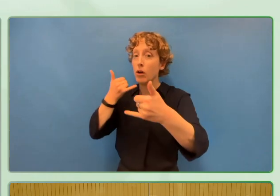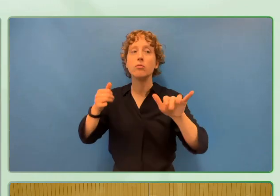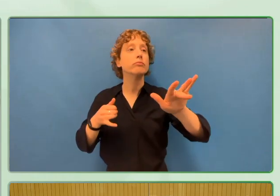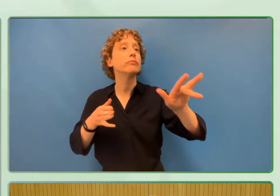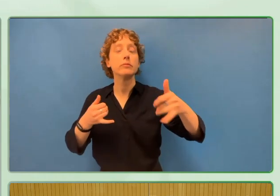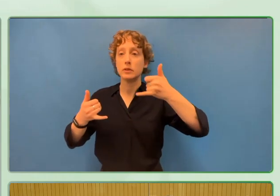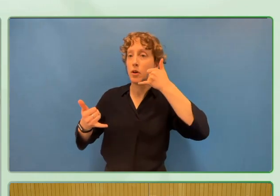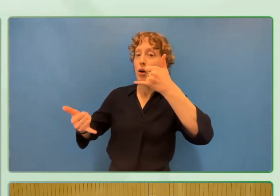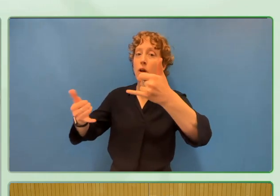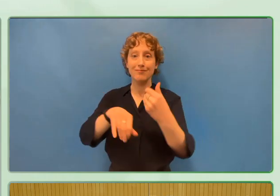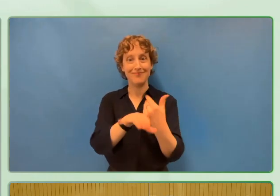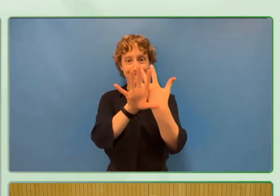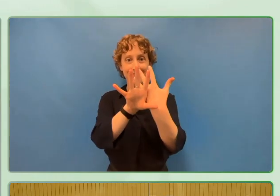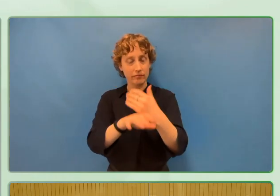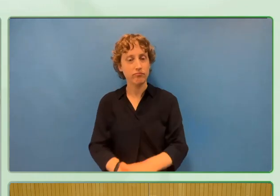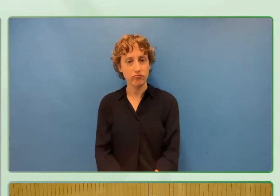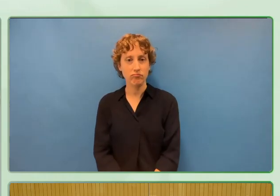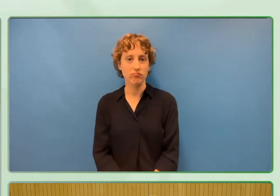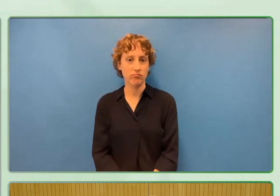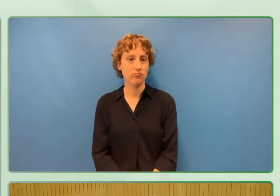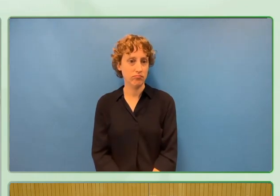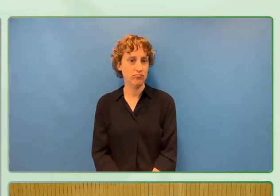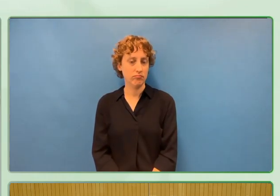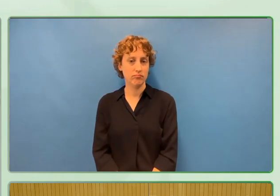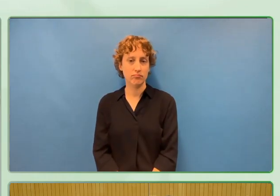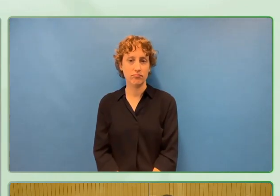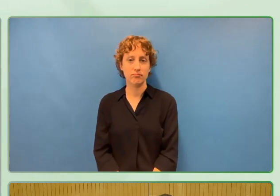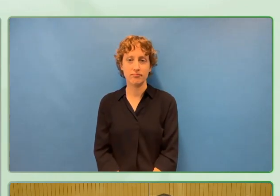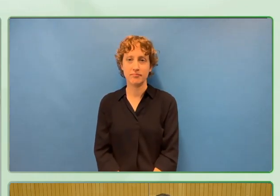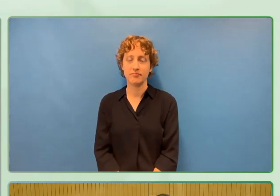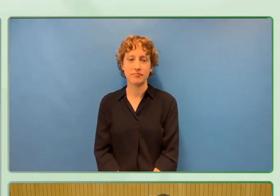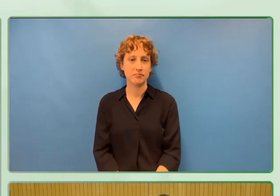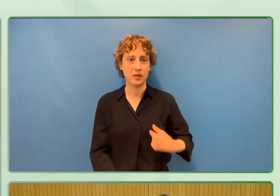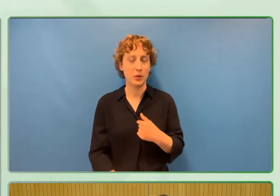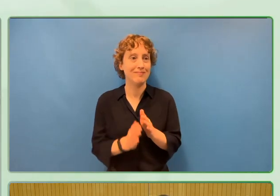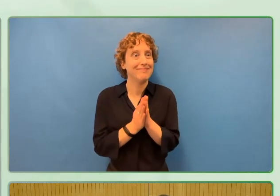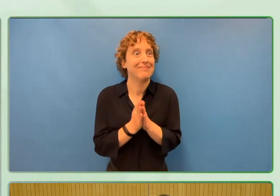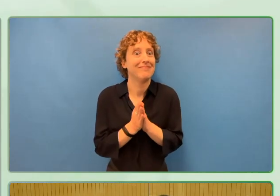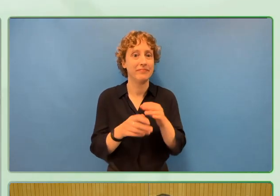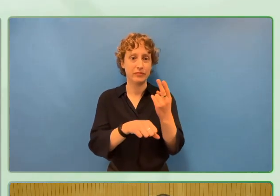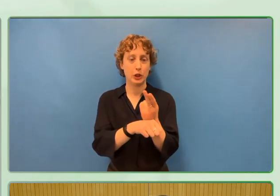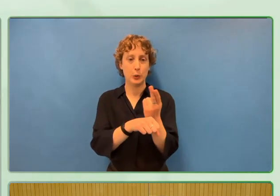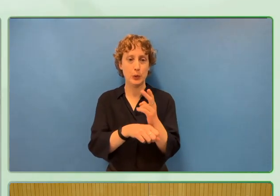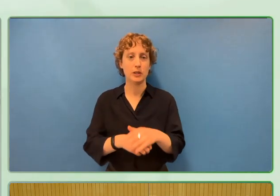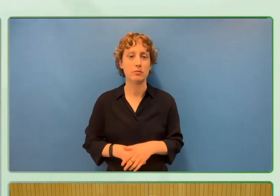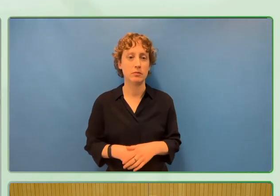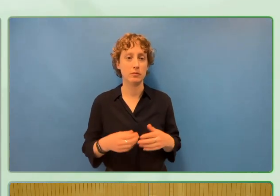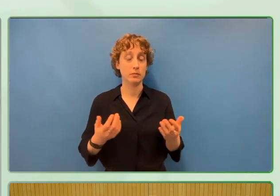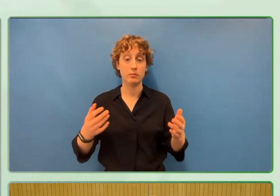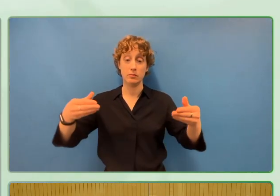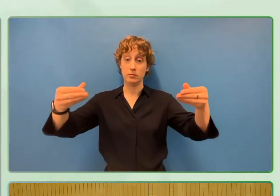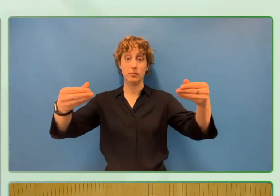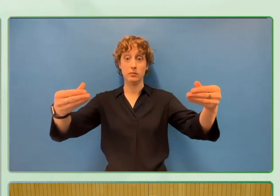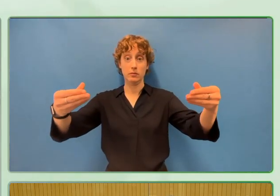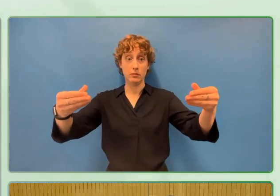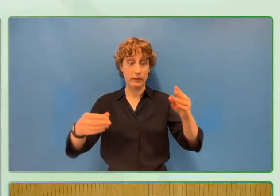webcam. So it's really something we are really happy to use. So we didn't invent anything special, we are just using this real nice